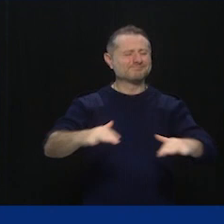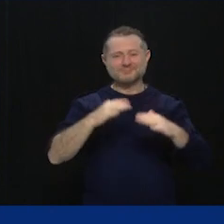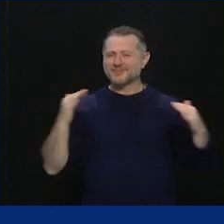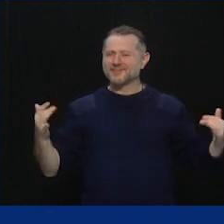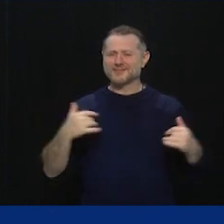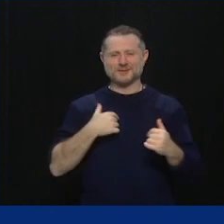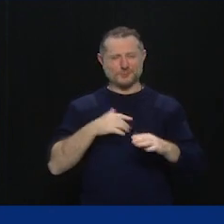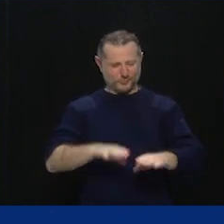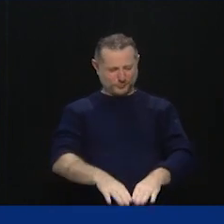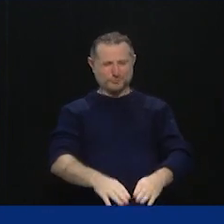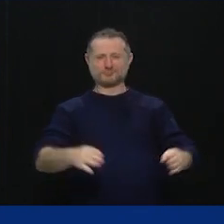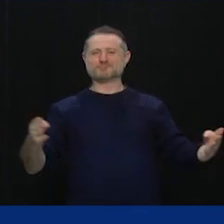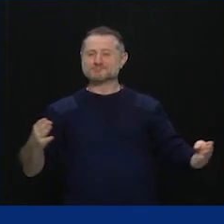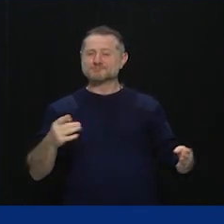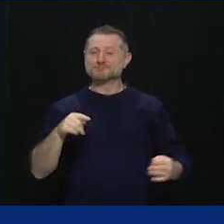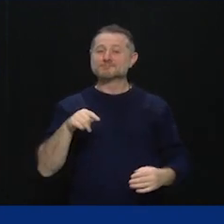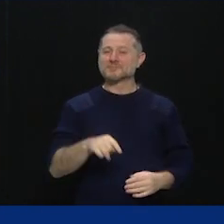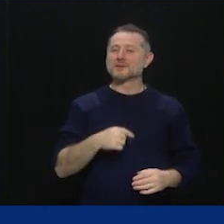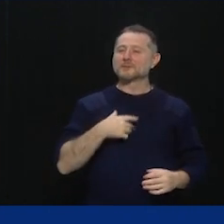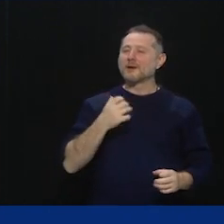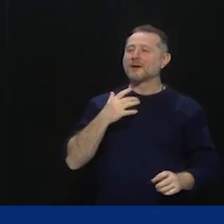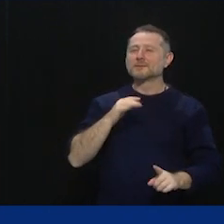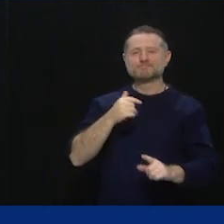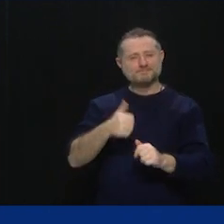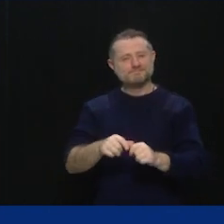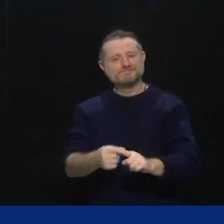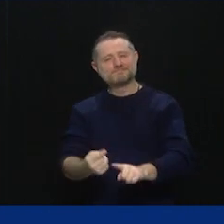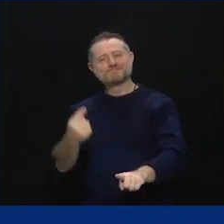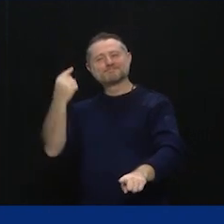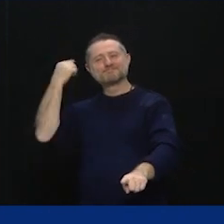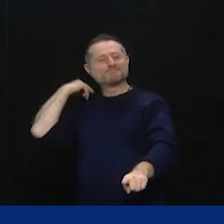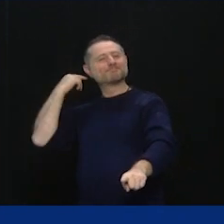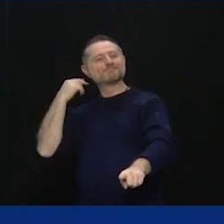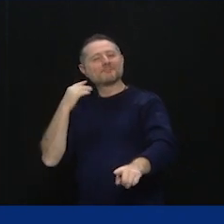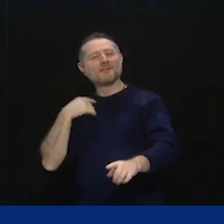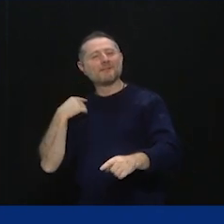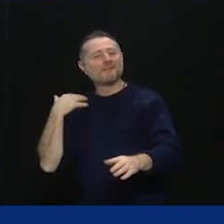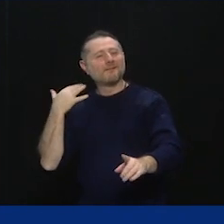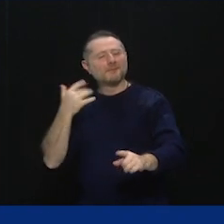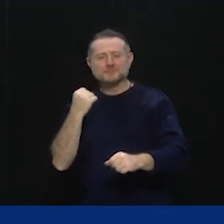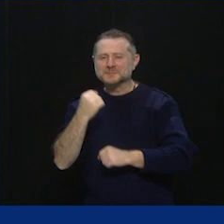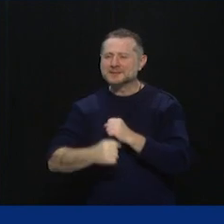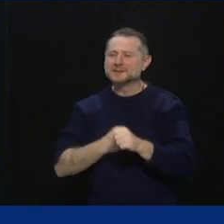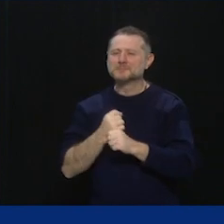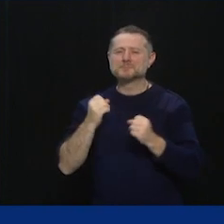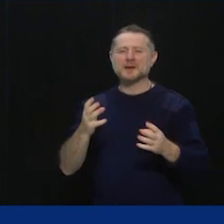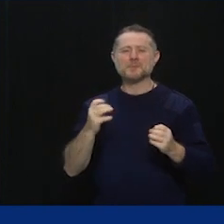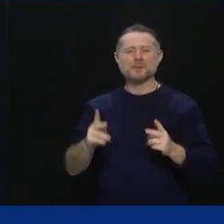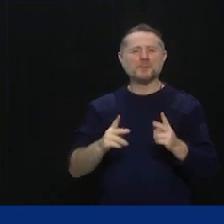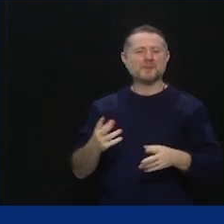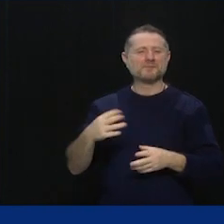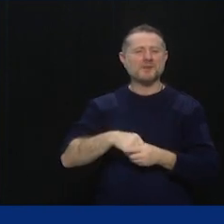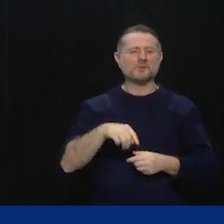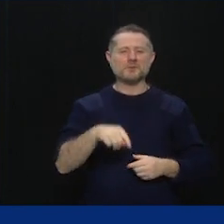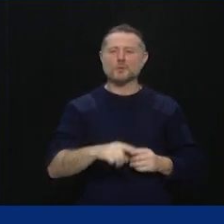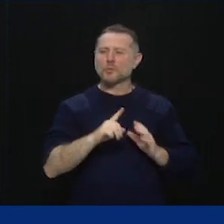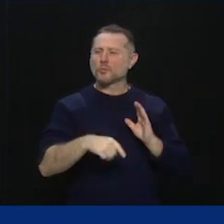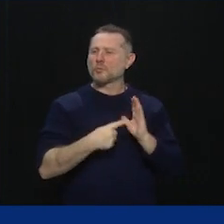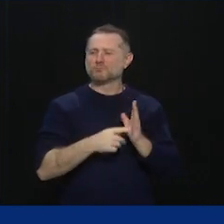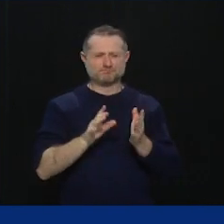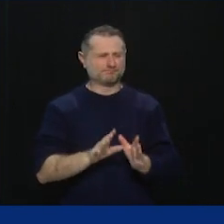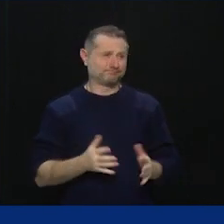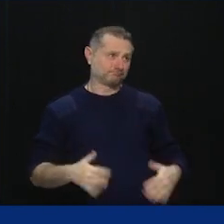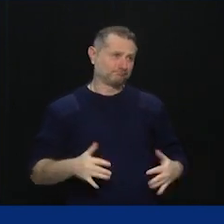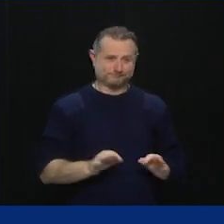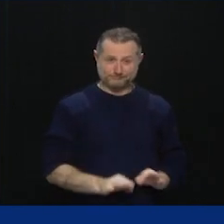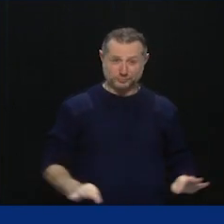many, many, many people who have played key roles in helping to bring this event about. Now, Jim and I started